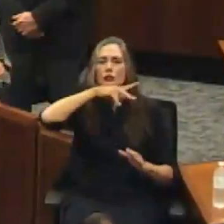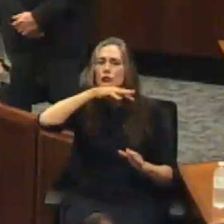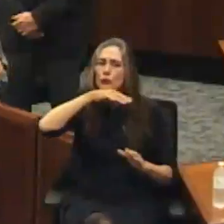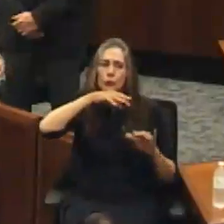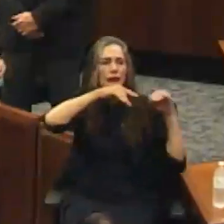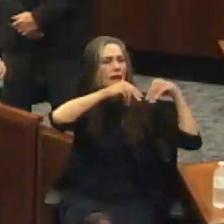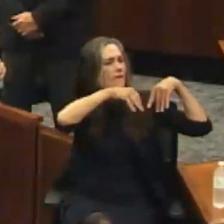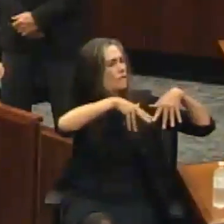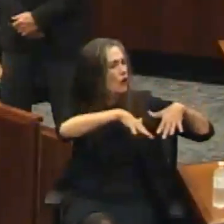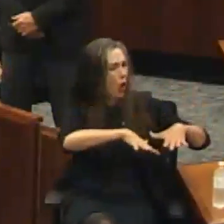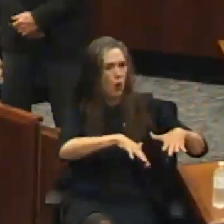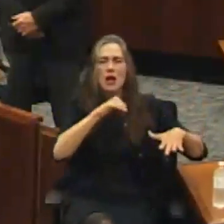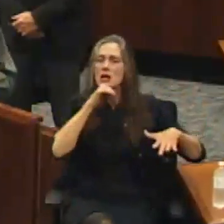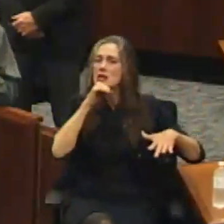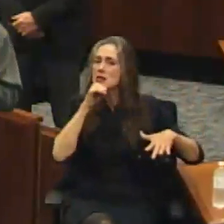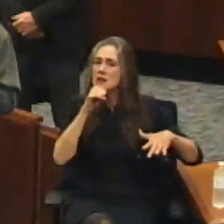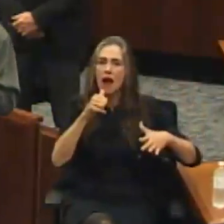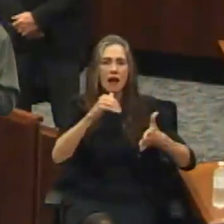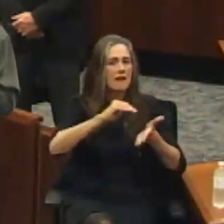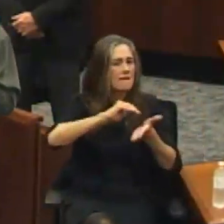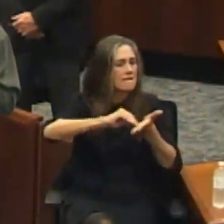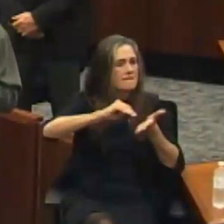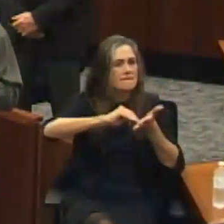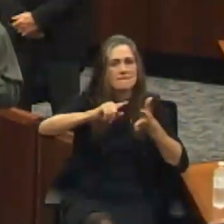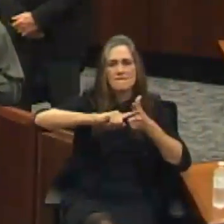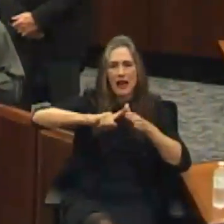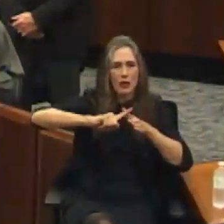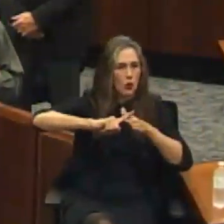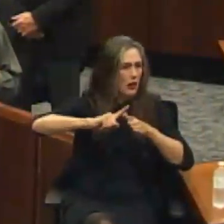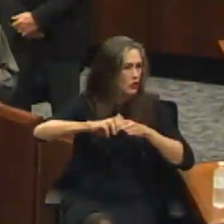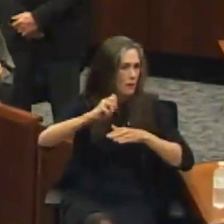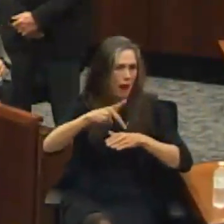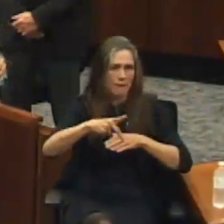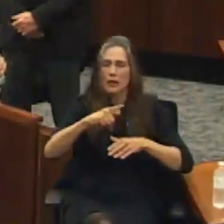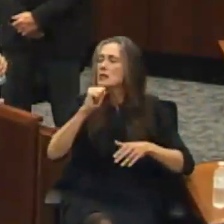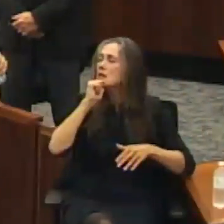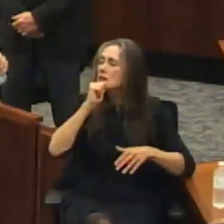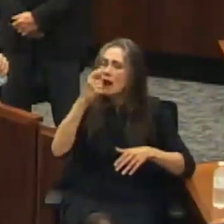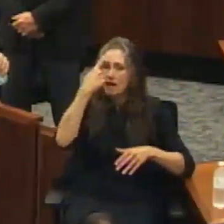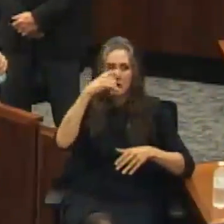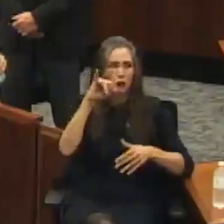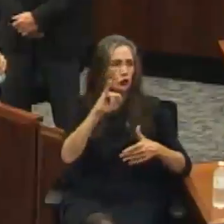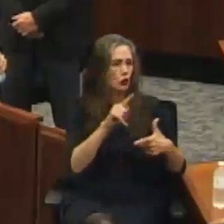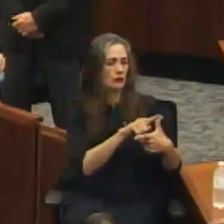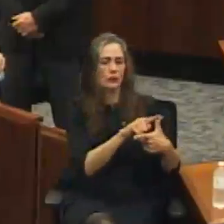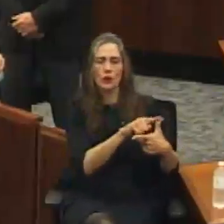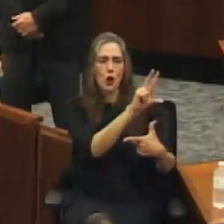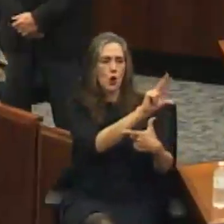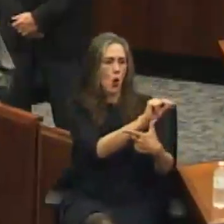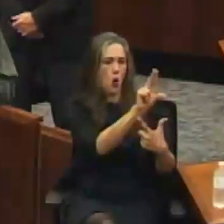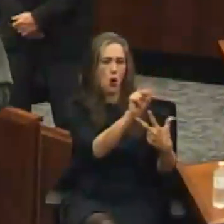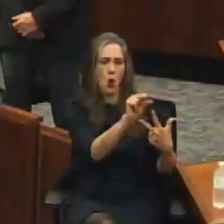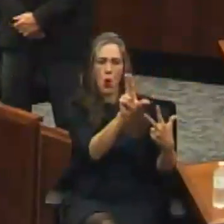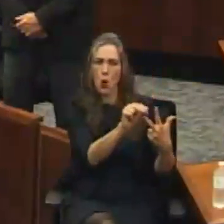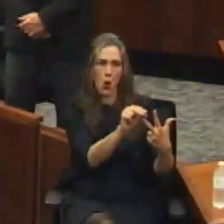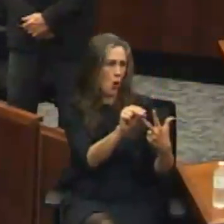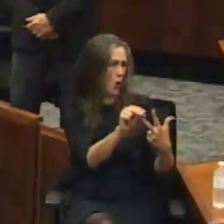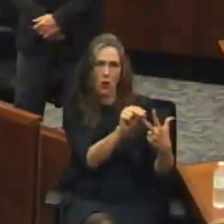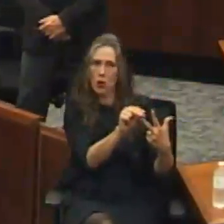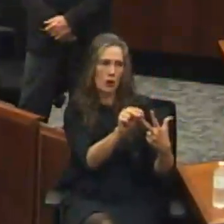across 4 or 5 years. They've already started that, okay? But we don't want in this community, guys, and you can rebuild in these hazard